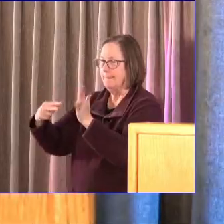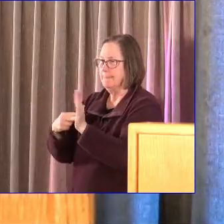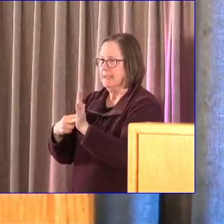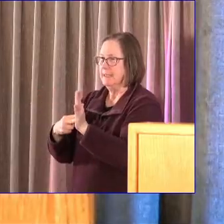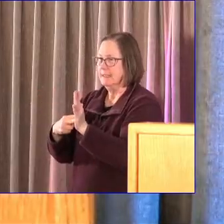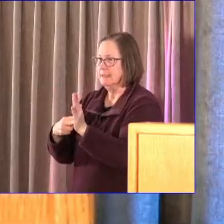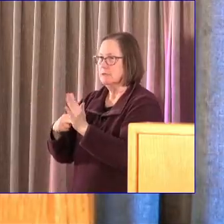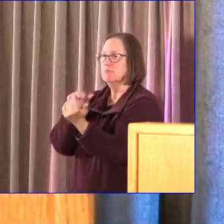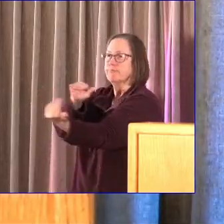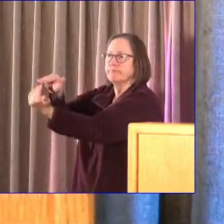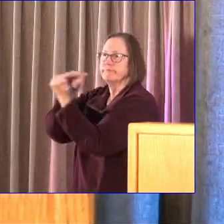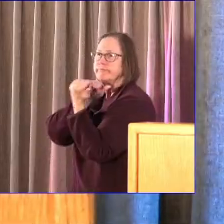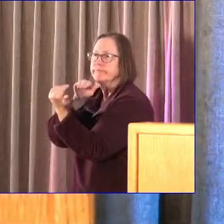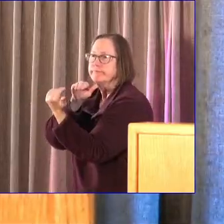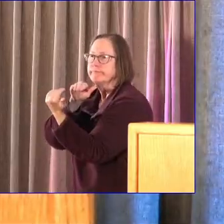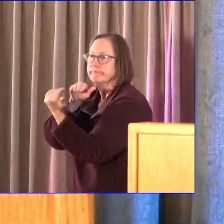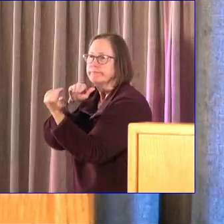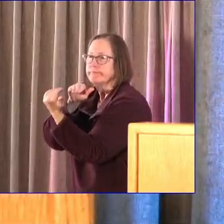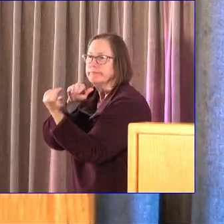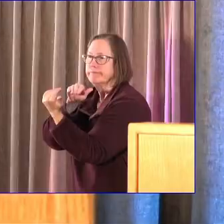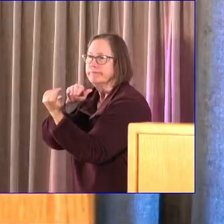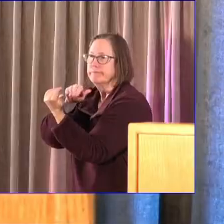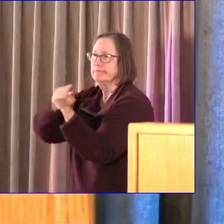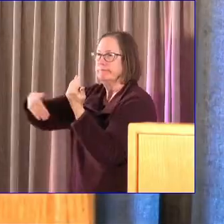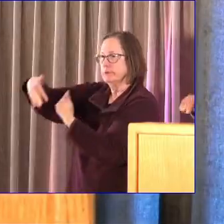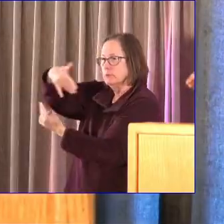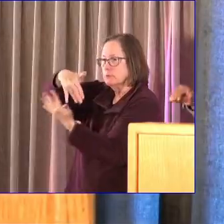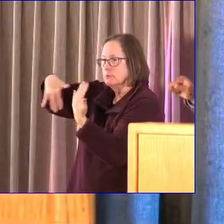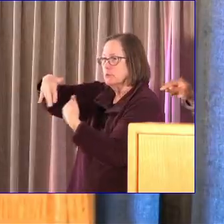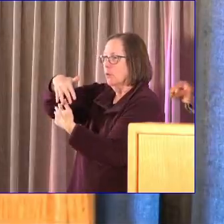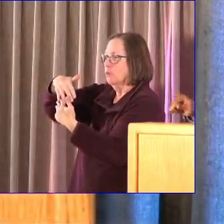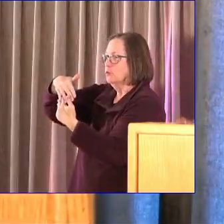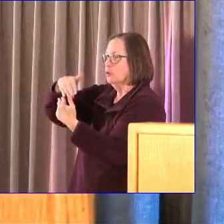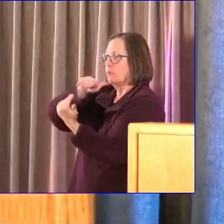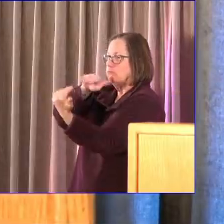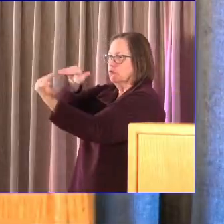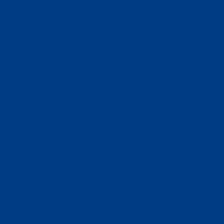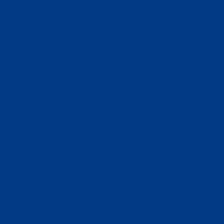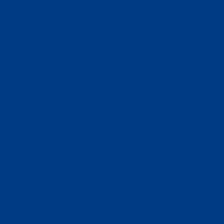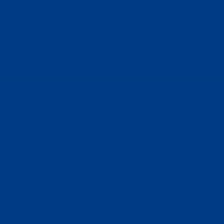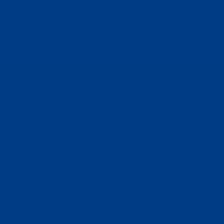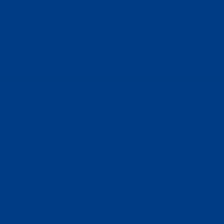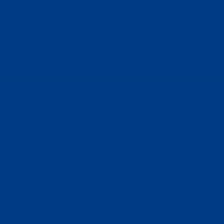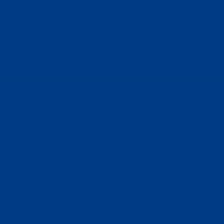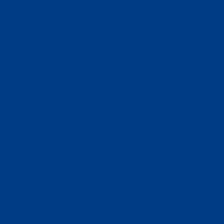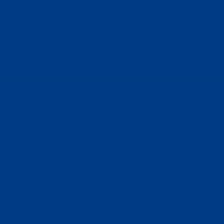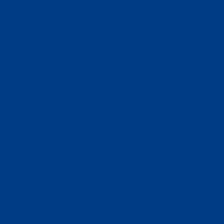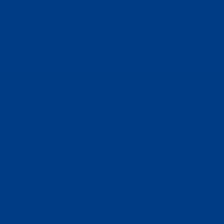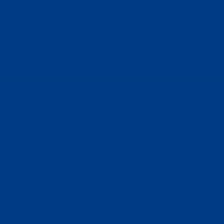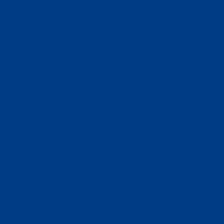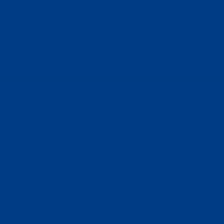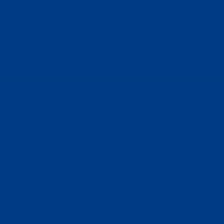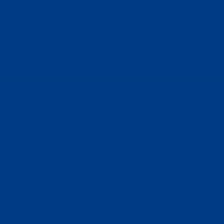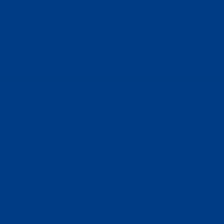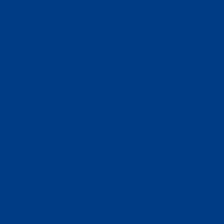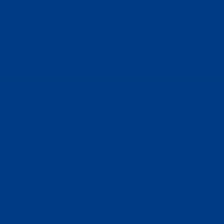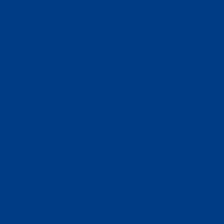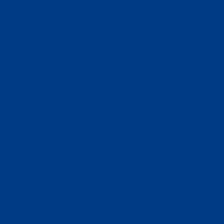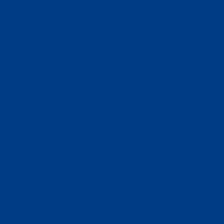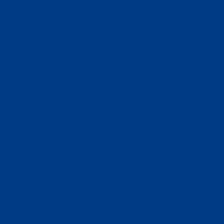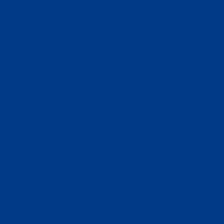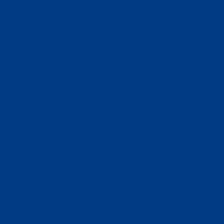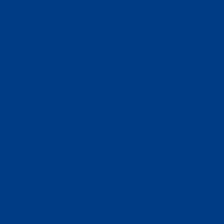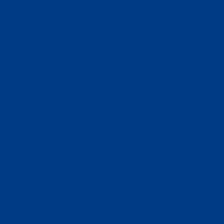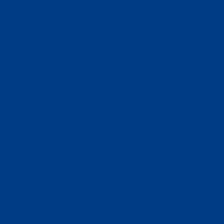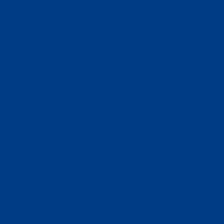The question is, what aspect of it do we feel is a need and a priority for us here? So our community building